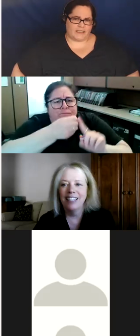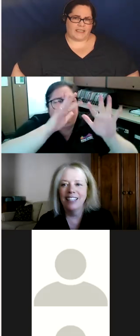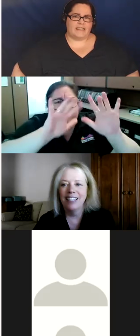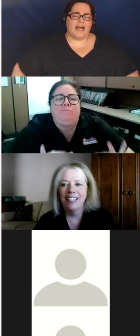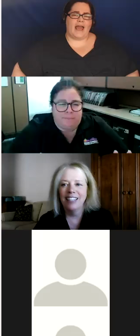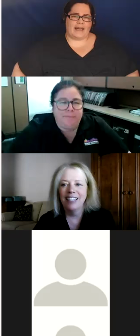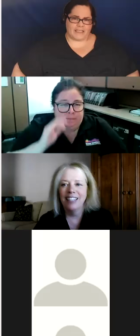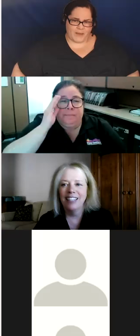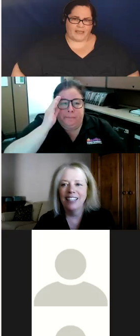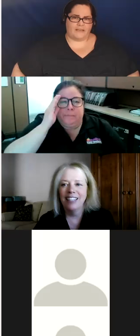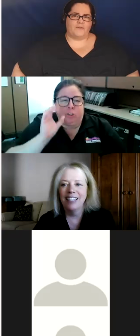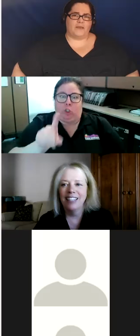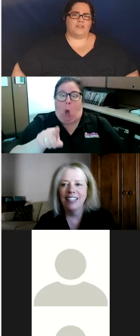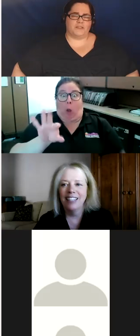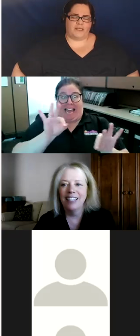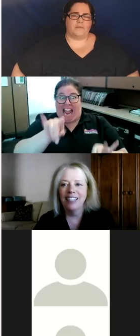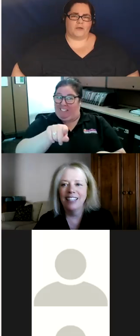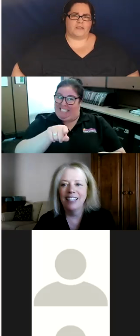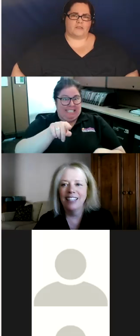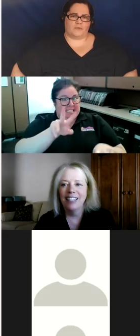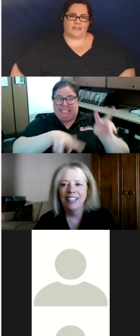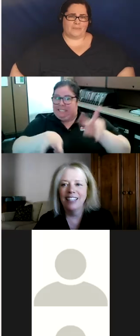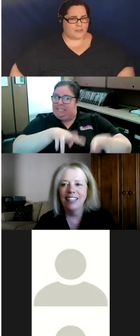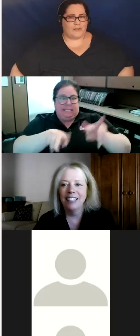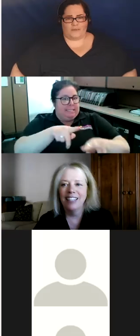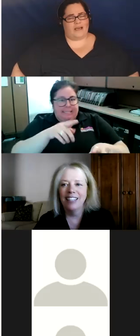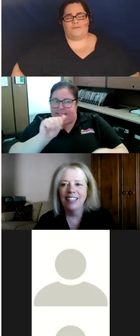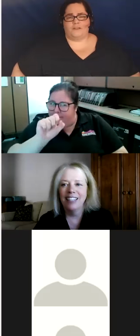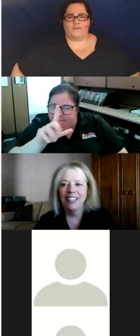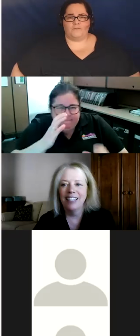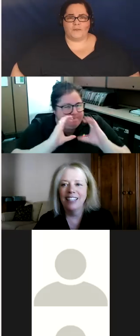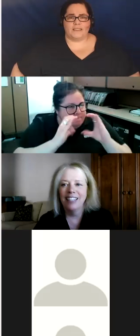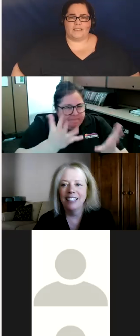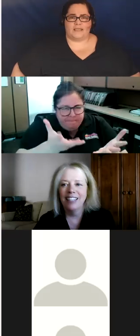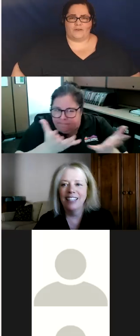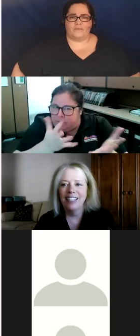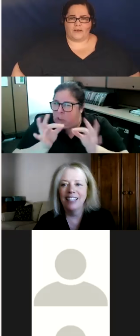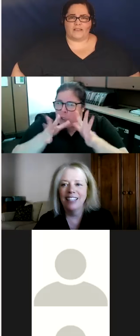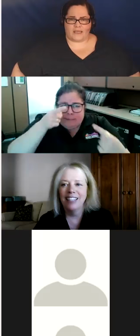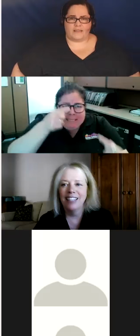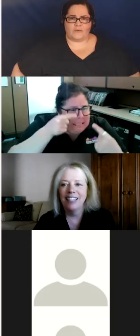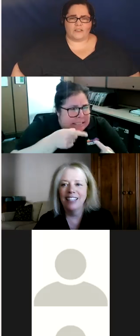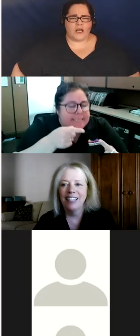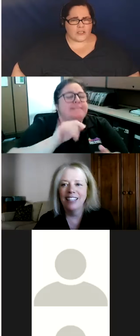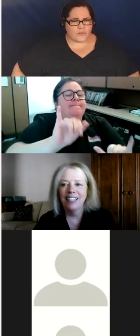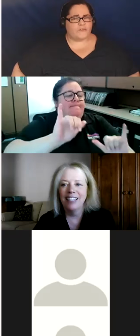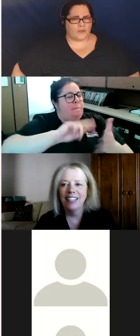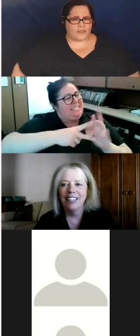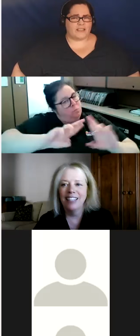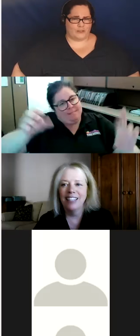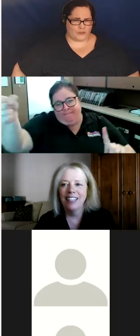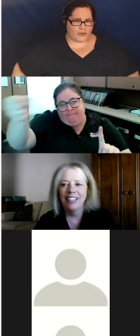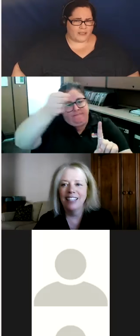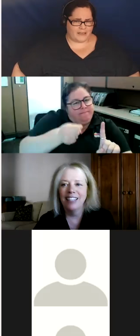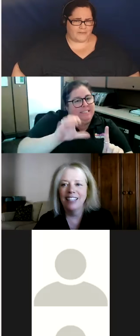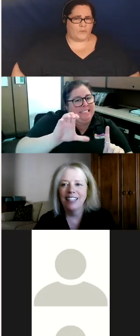cultural needs and expanding information to make it more accessible to that person who's not fully fluent in standard American Sign Language. So if you notice